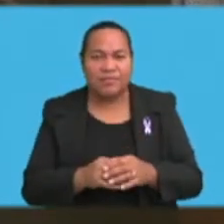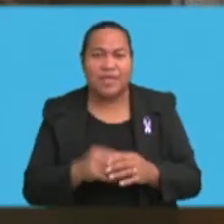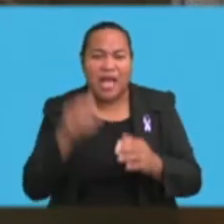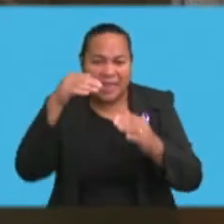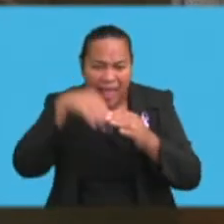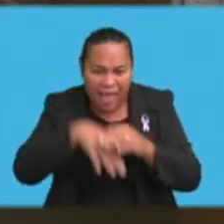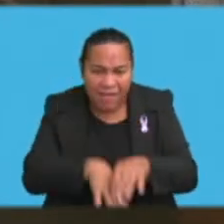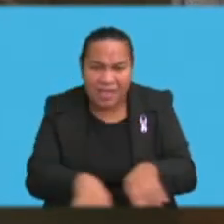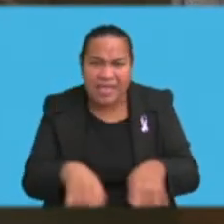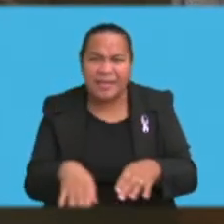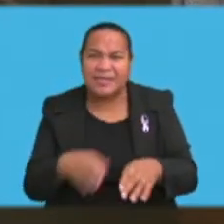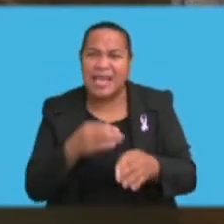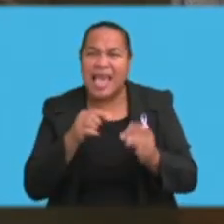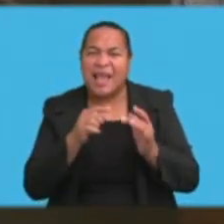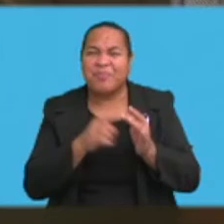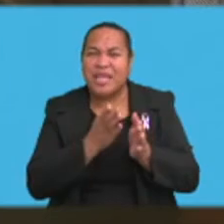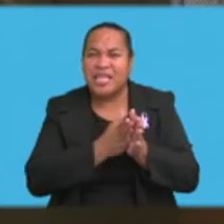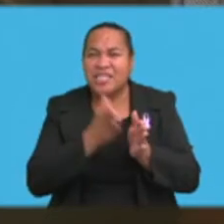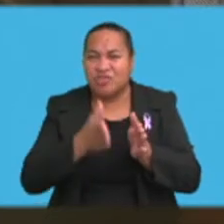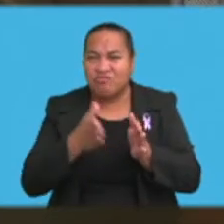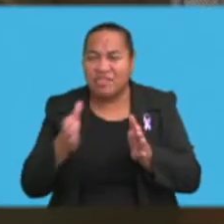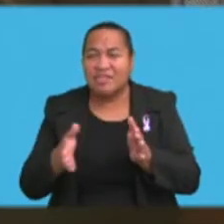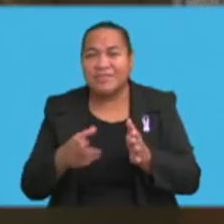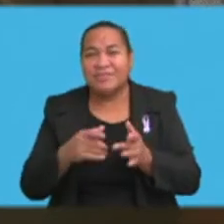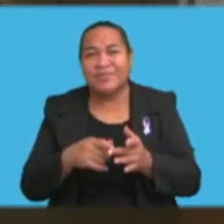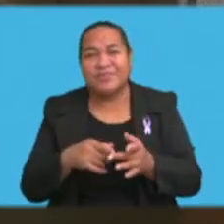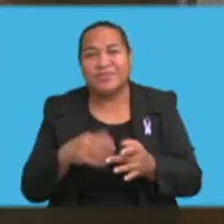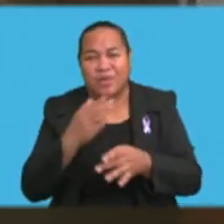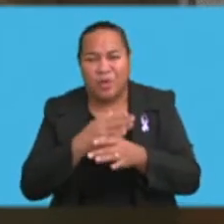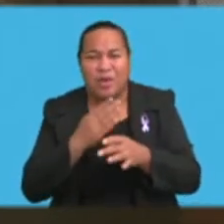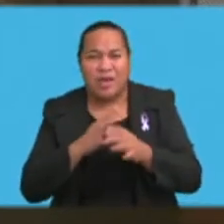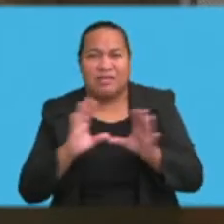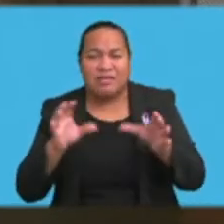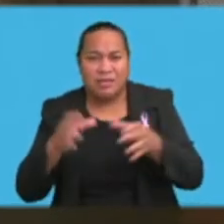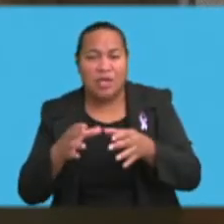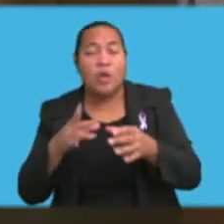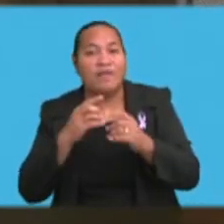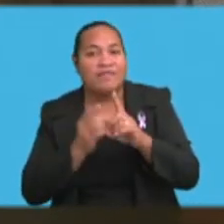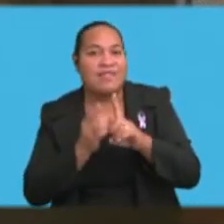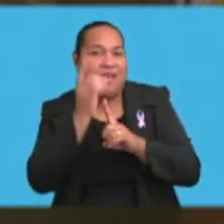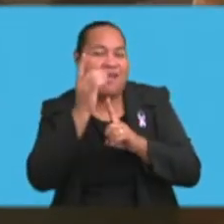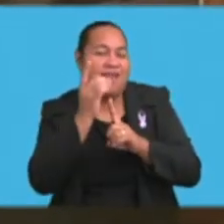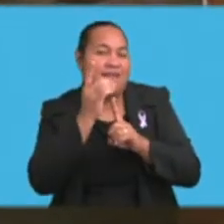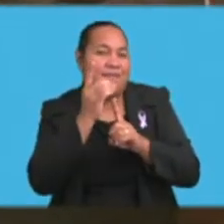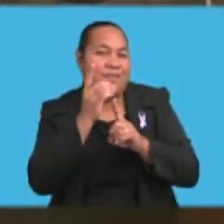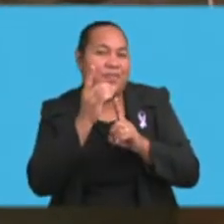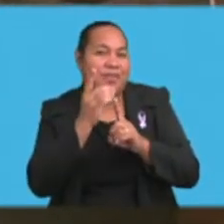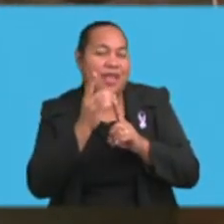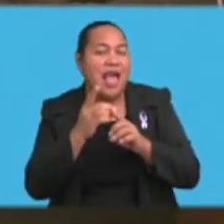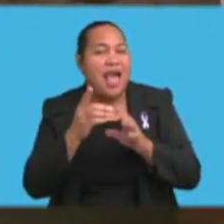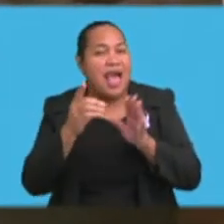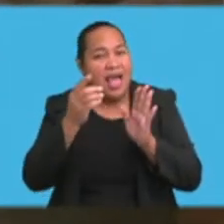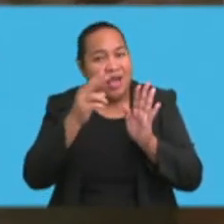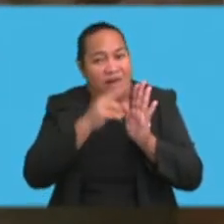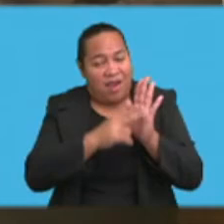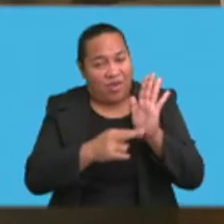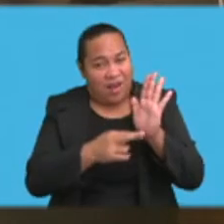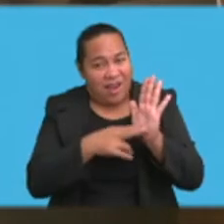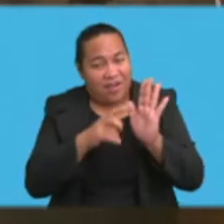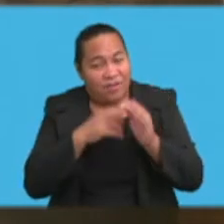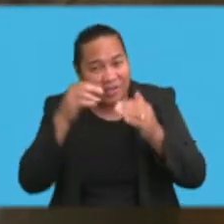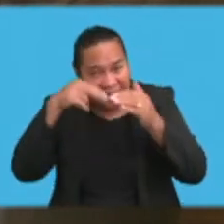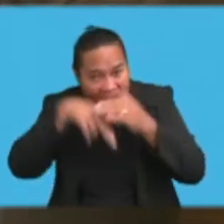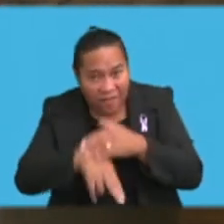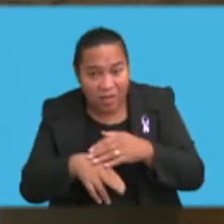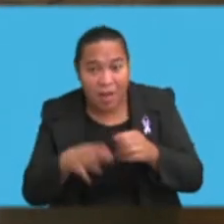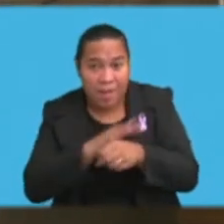diving industry, for the diving industry, we have developed the diving regulations that tries to make sure that those that